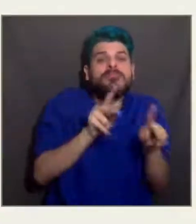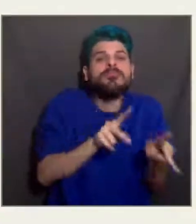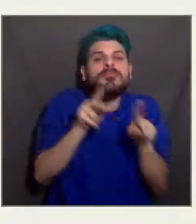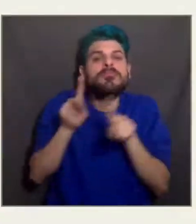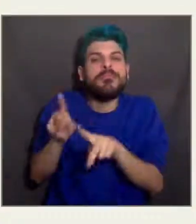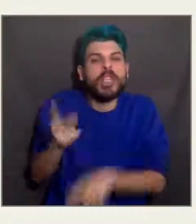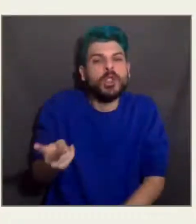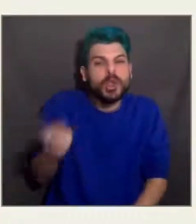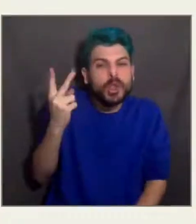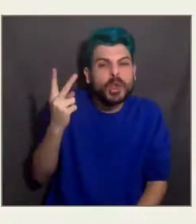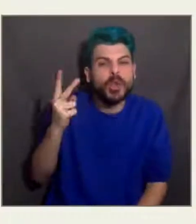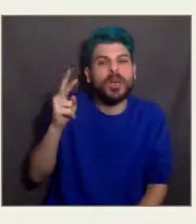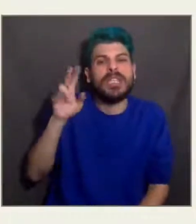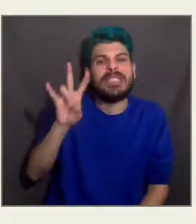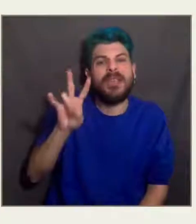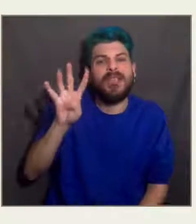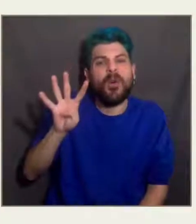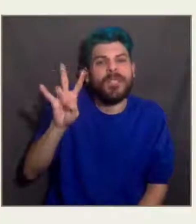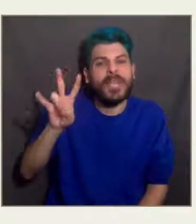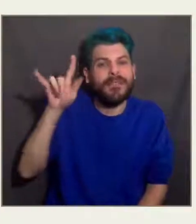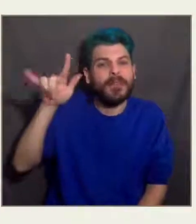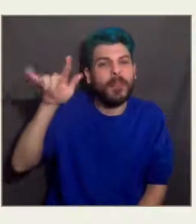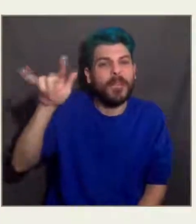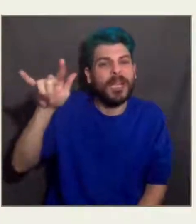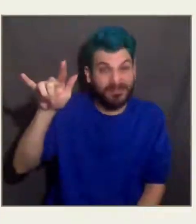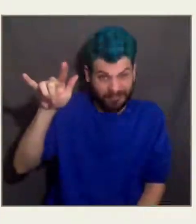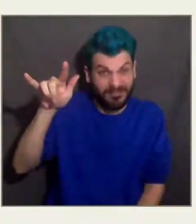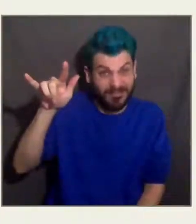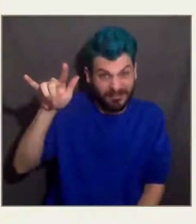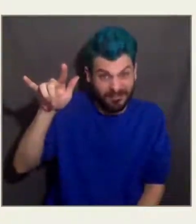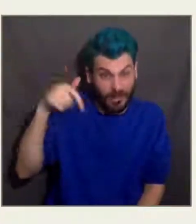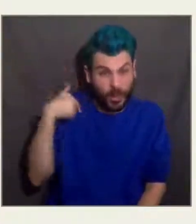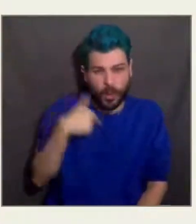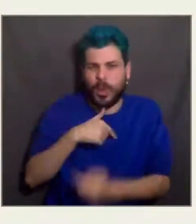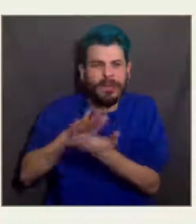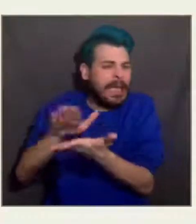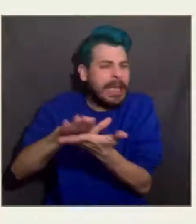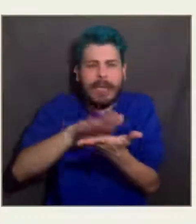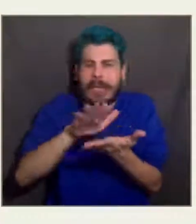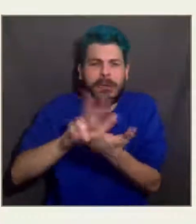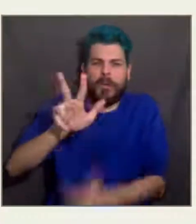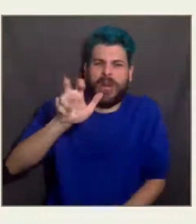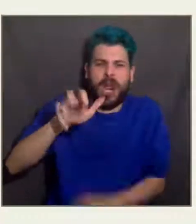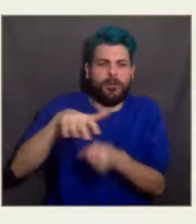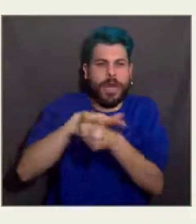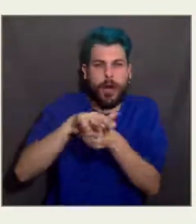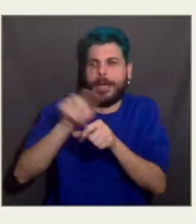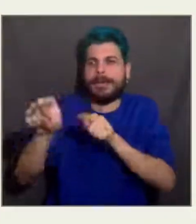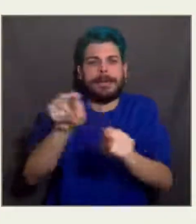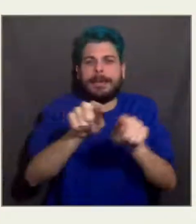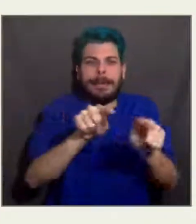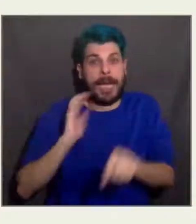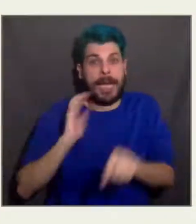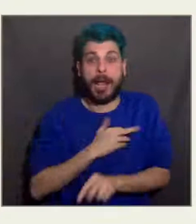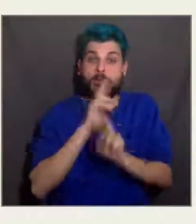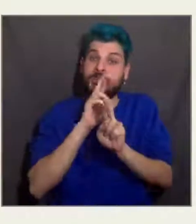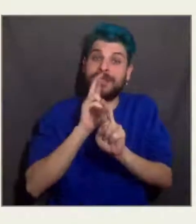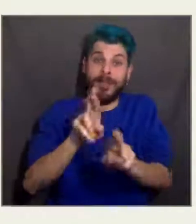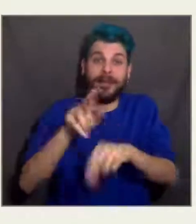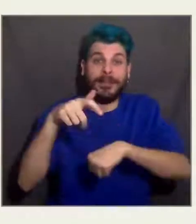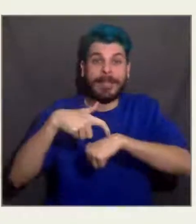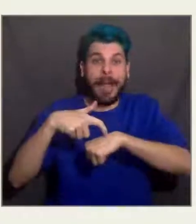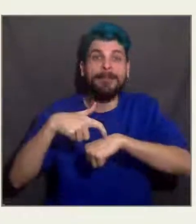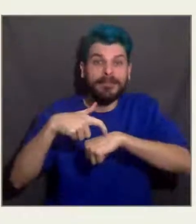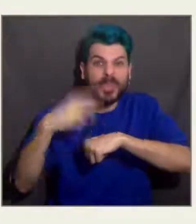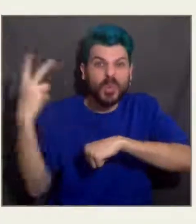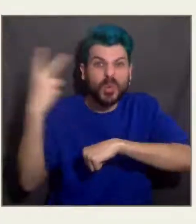November alone, our crews cleaned 300 sites. And as of now, our response time is 2 business days, down from